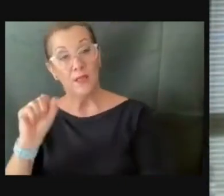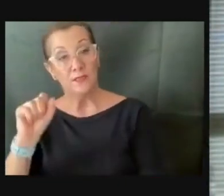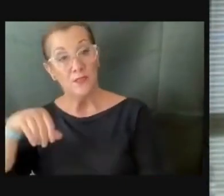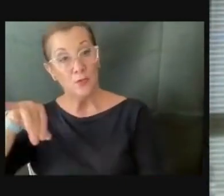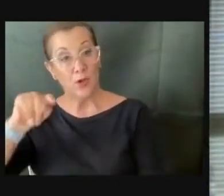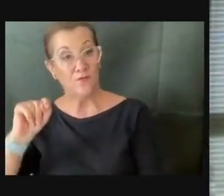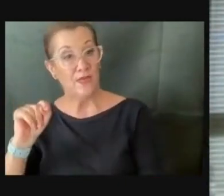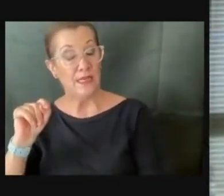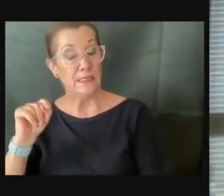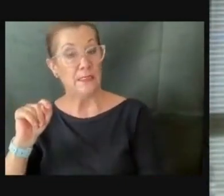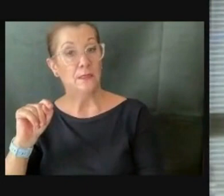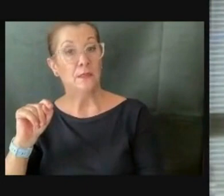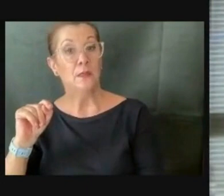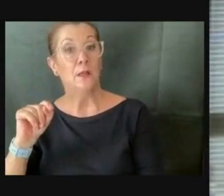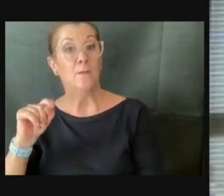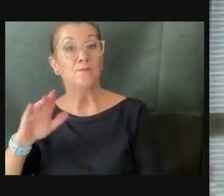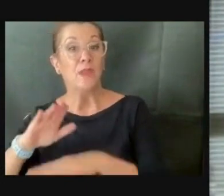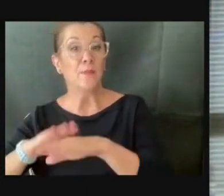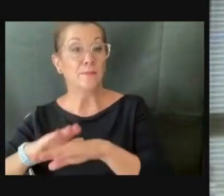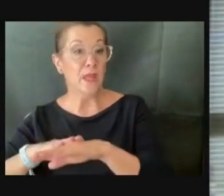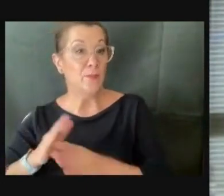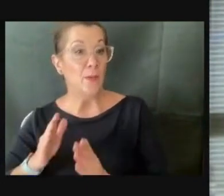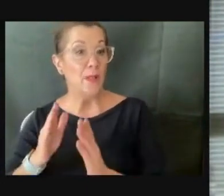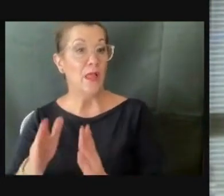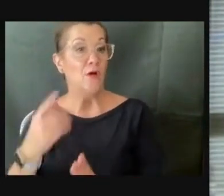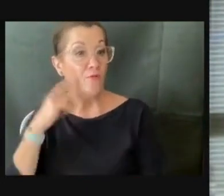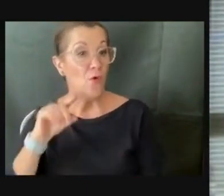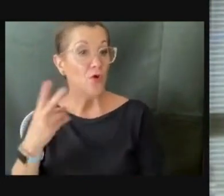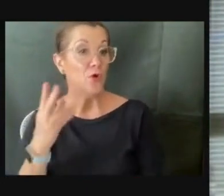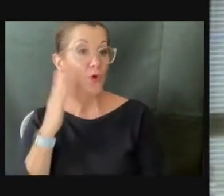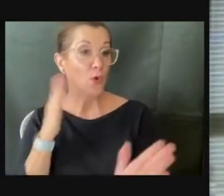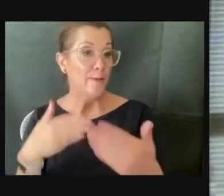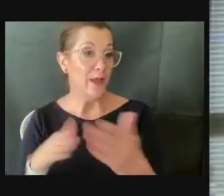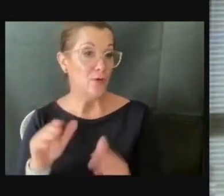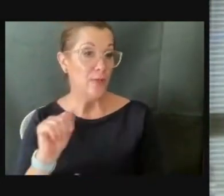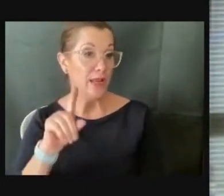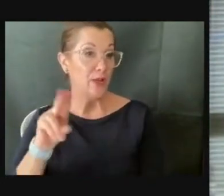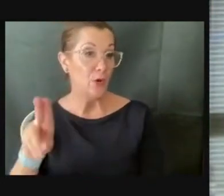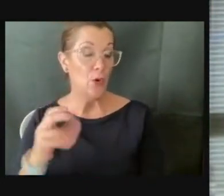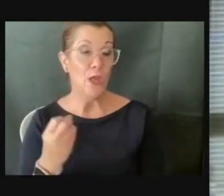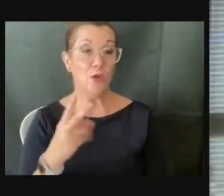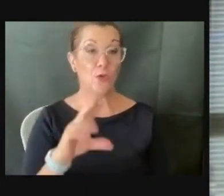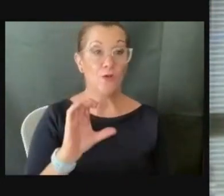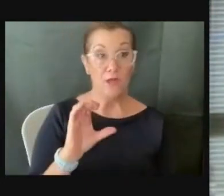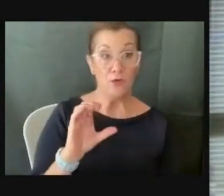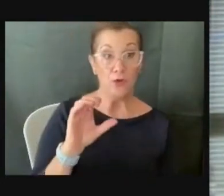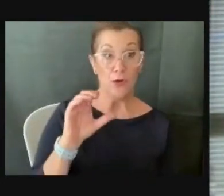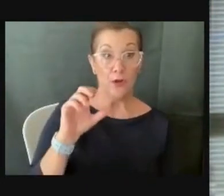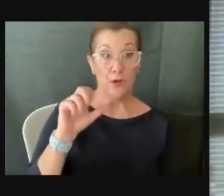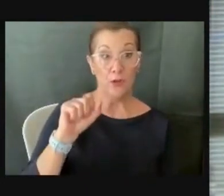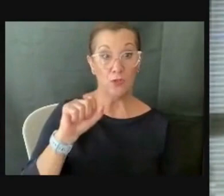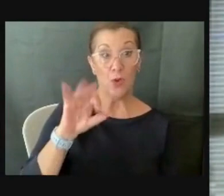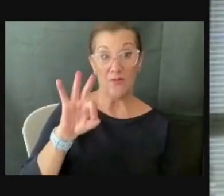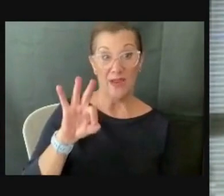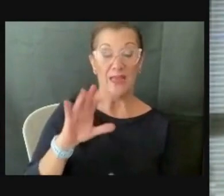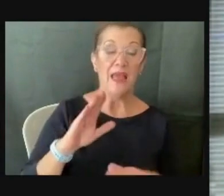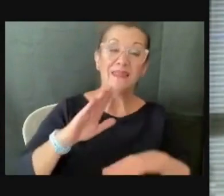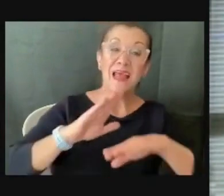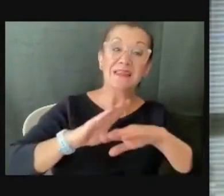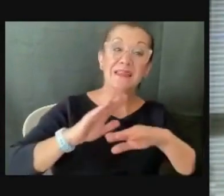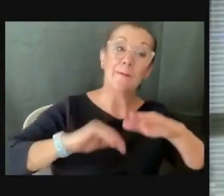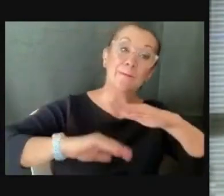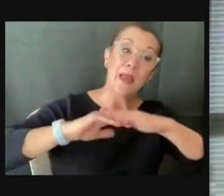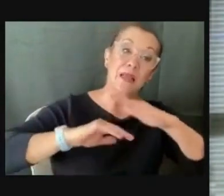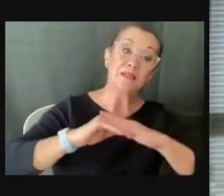is the minimum allowable size for a two-bedroom ADU. 1,200 square feet is the maximum ADU size for